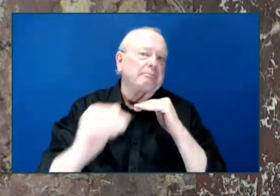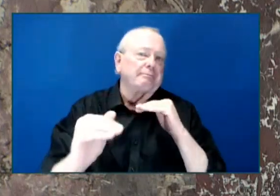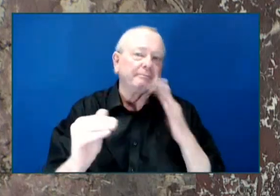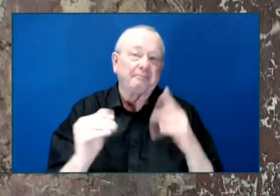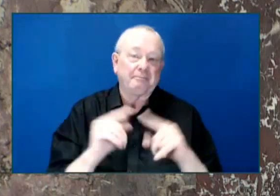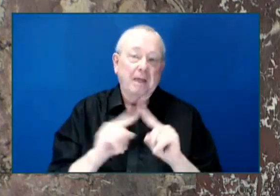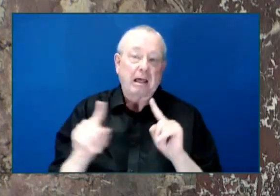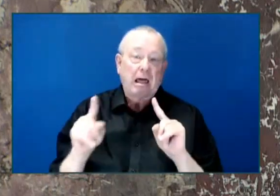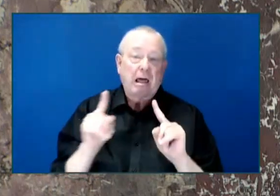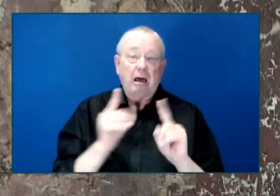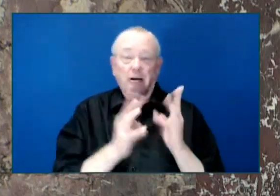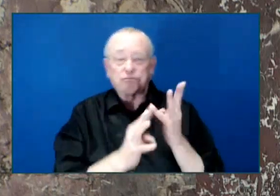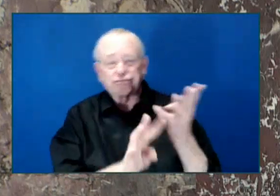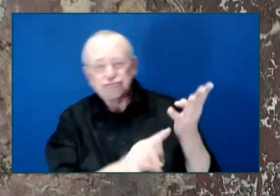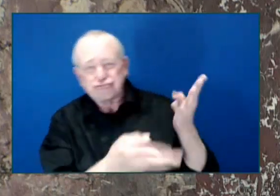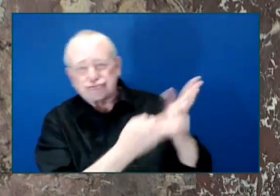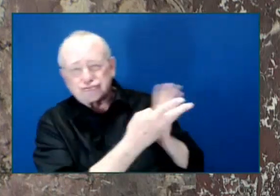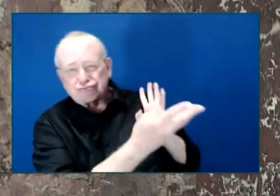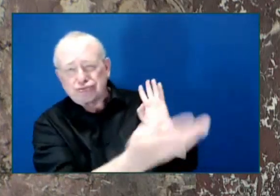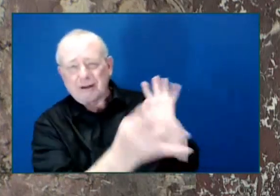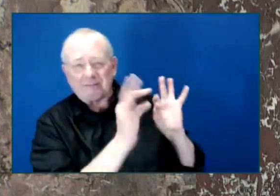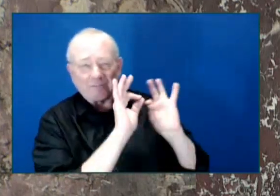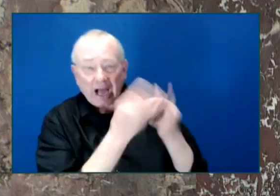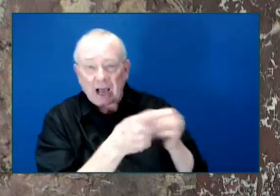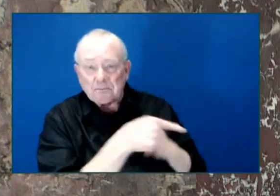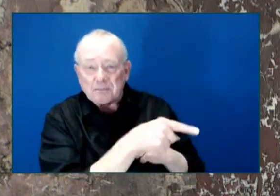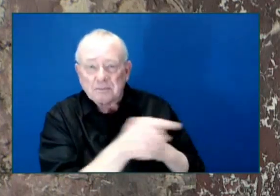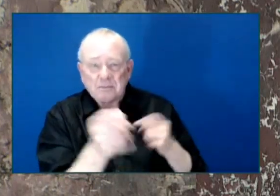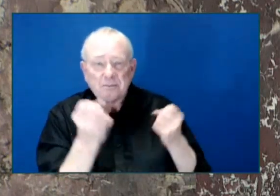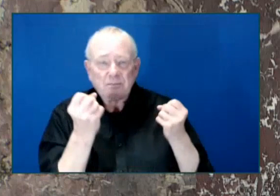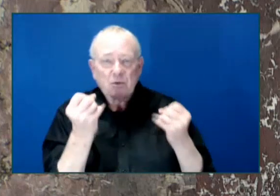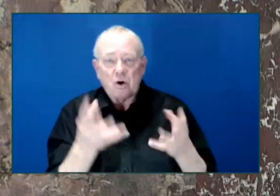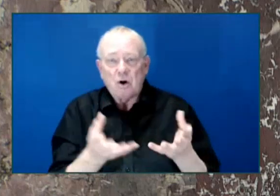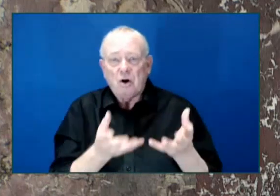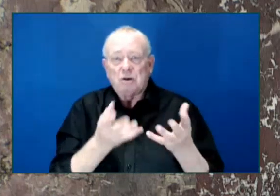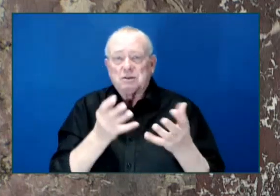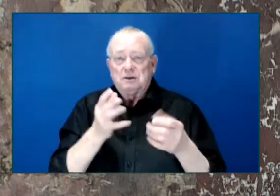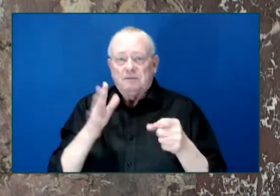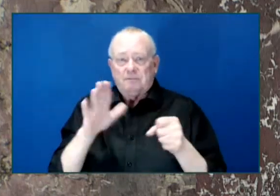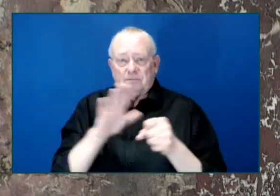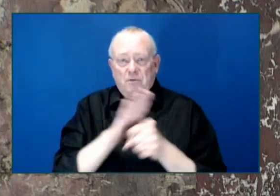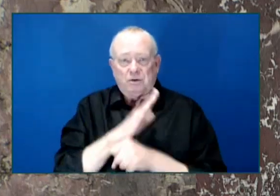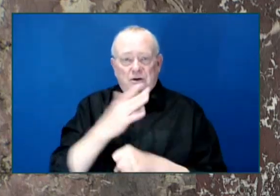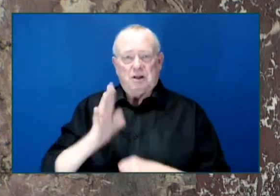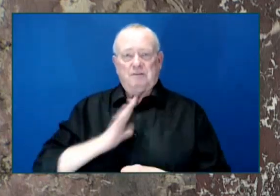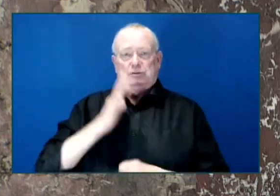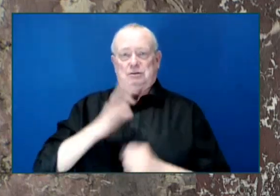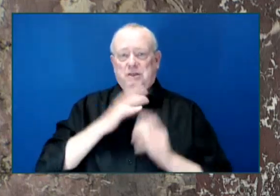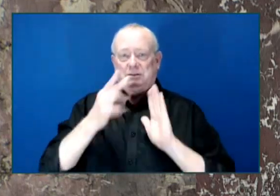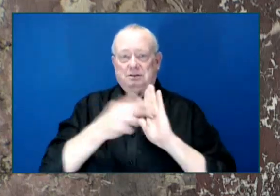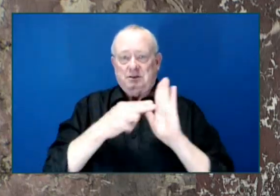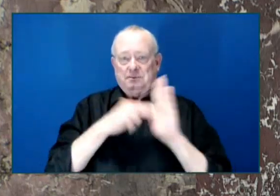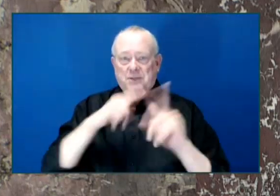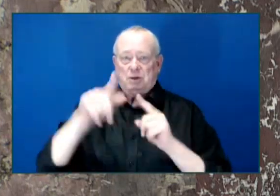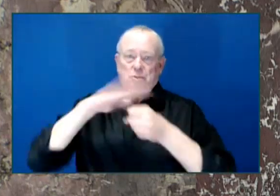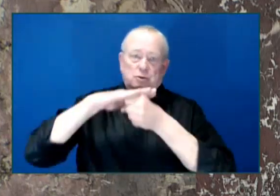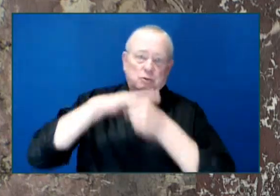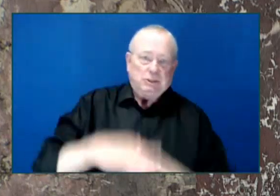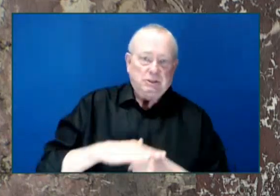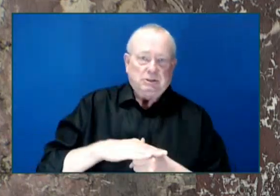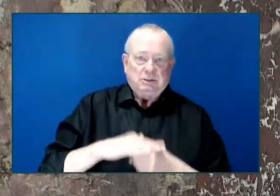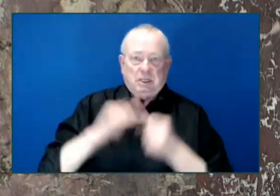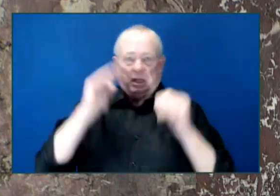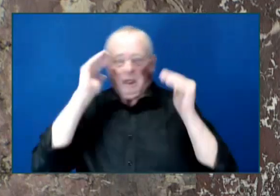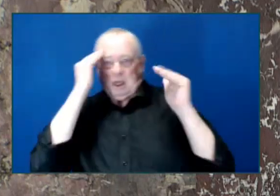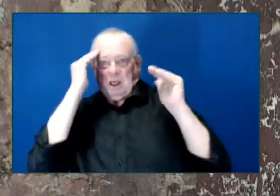have that formal autism diagnosis. They are under as much stress. They are worried about care for their kids. We have to provide care for those kids. And